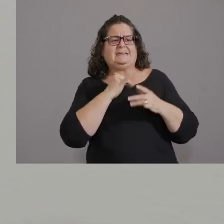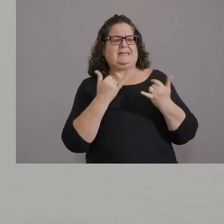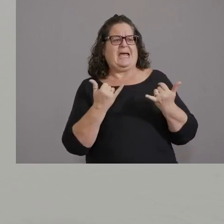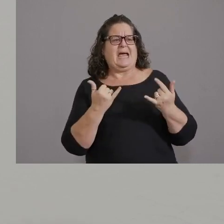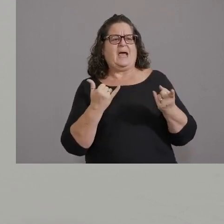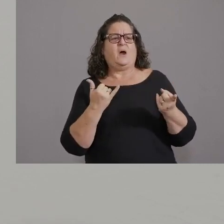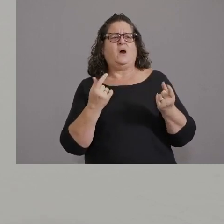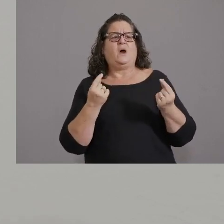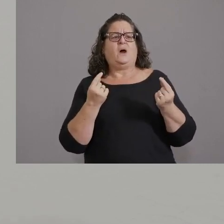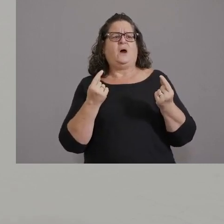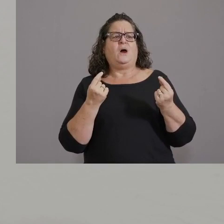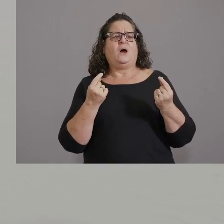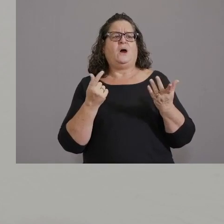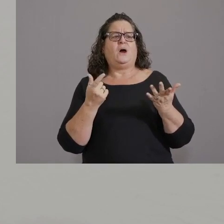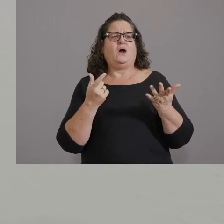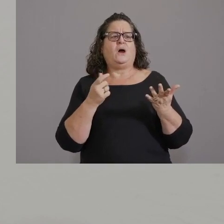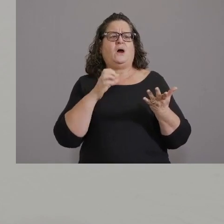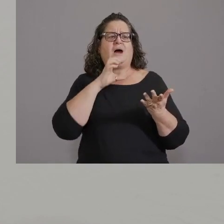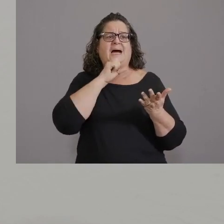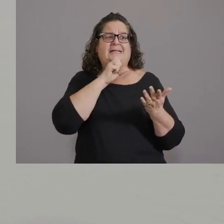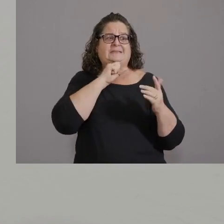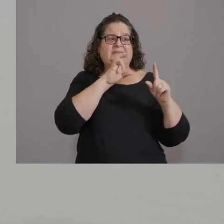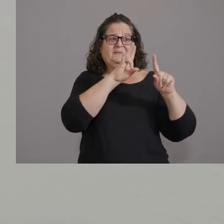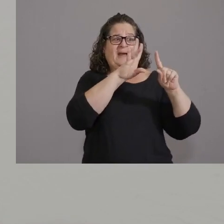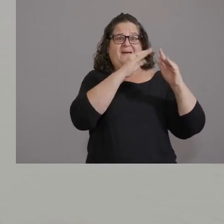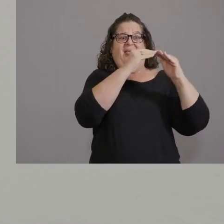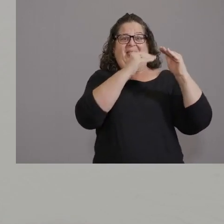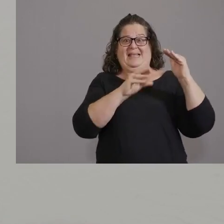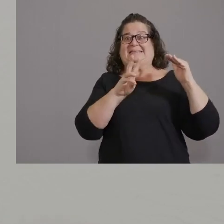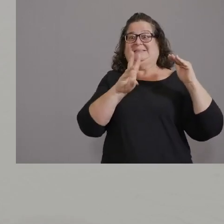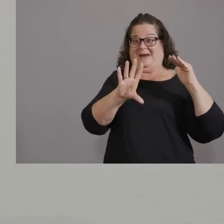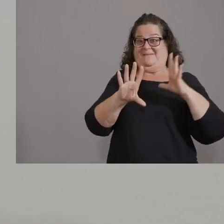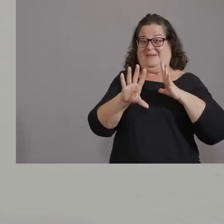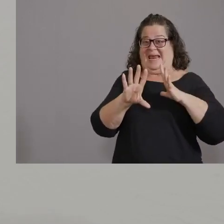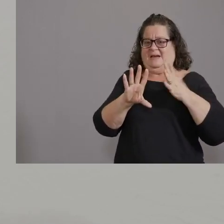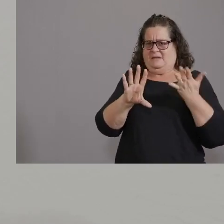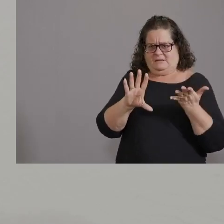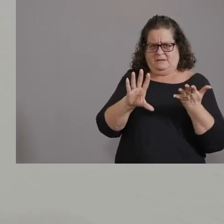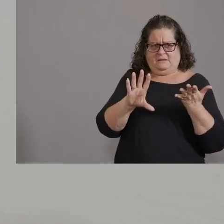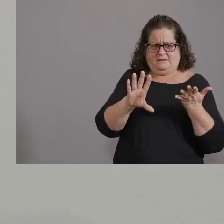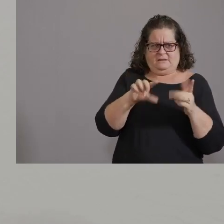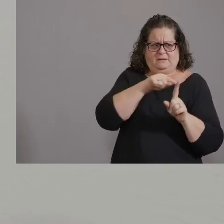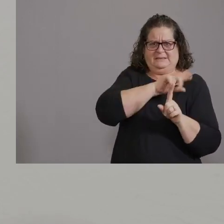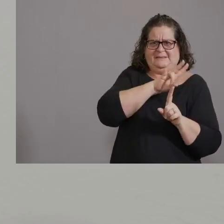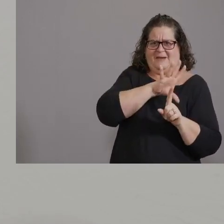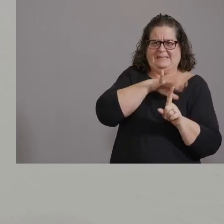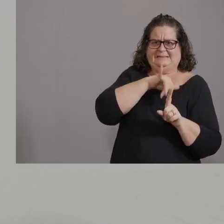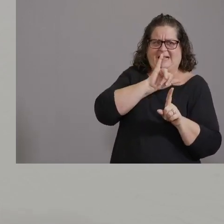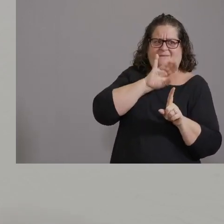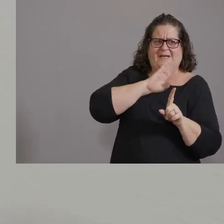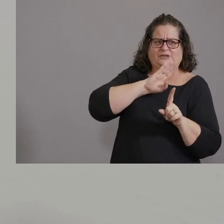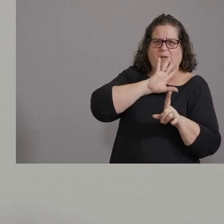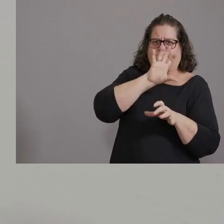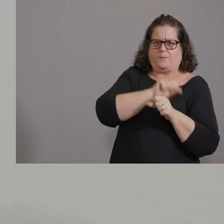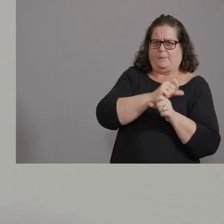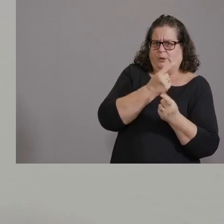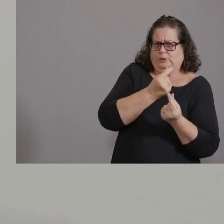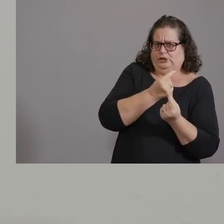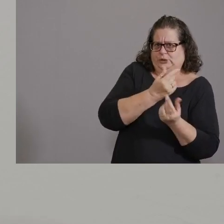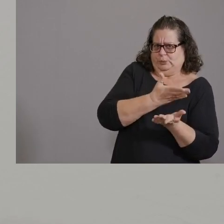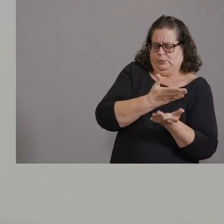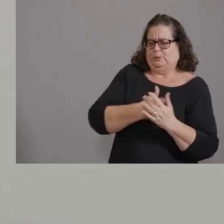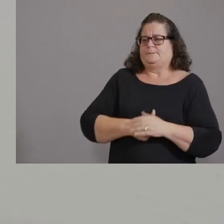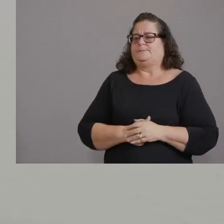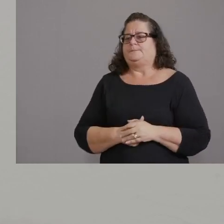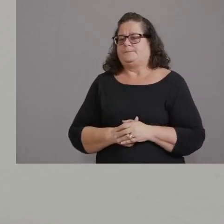What we would say is keep working at getting that appointment. We will be opening up additional appointments. We know that when we looked at those that